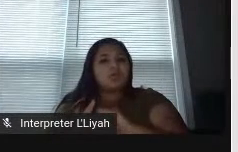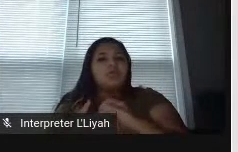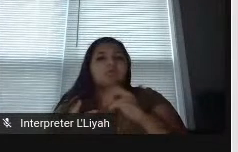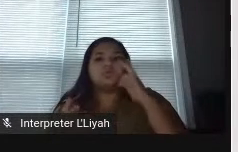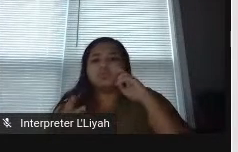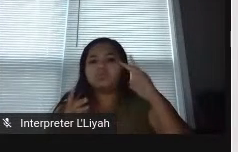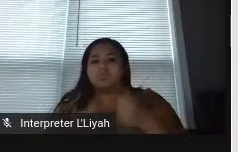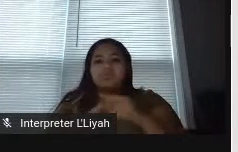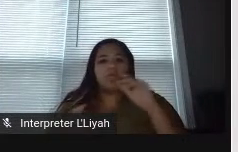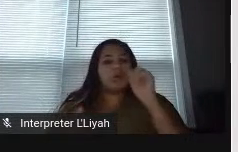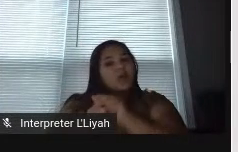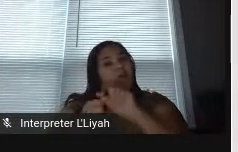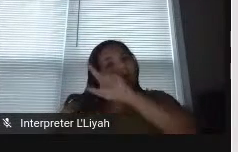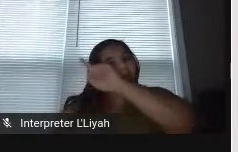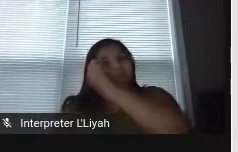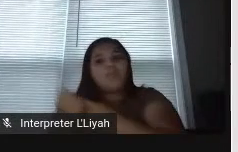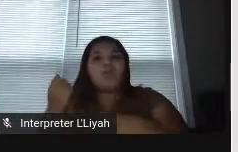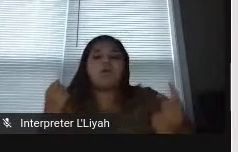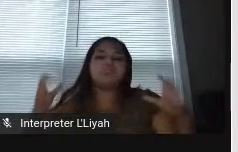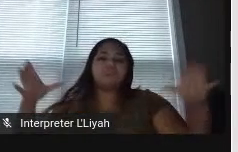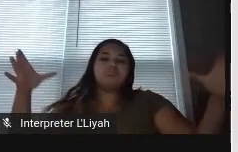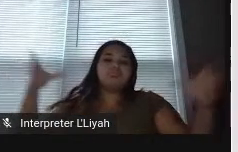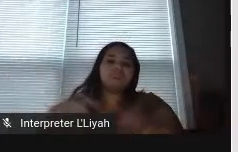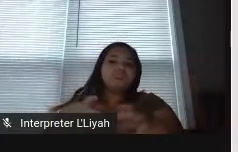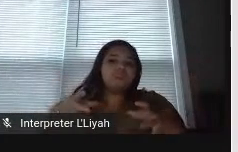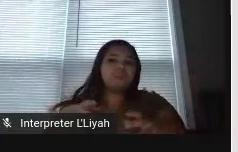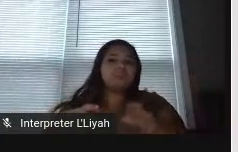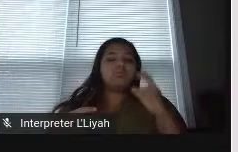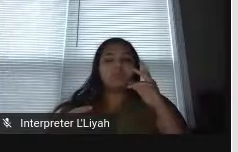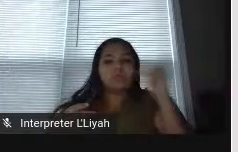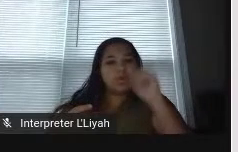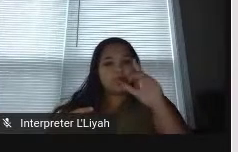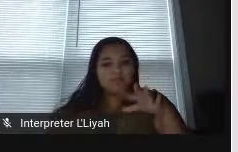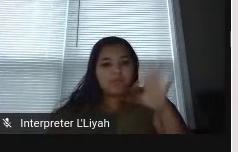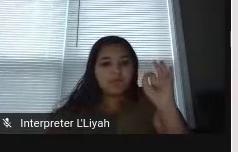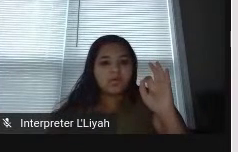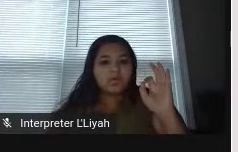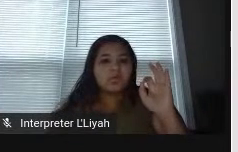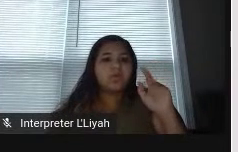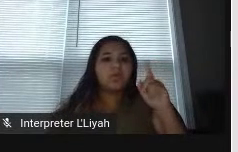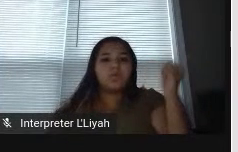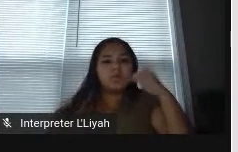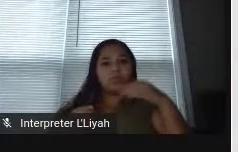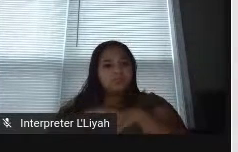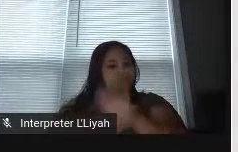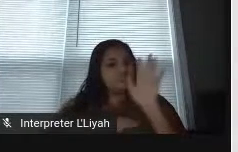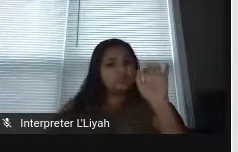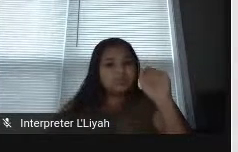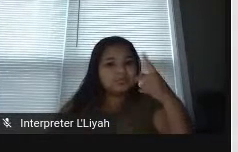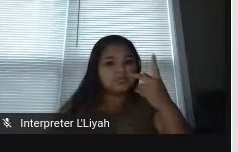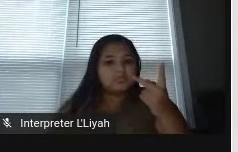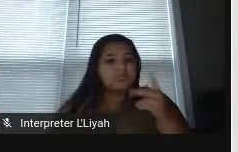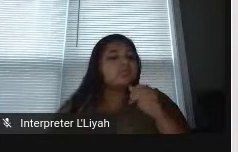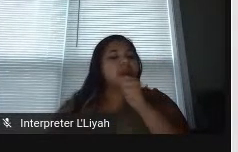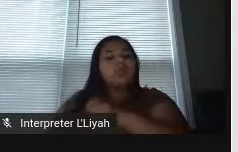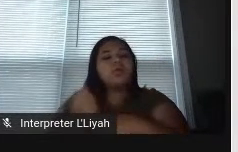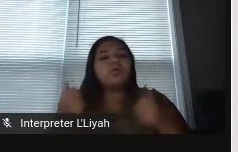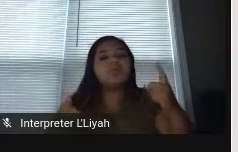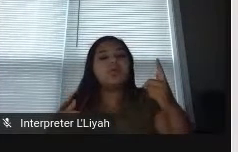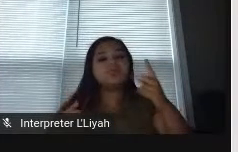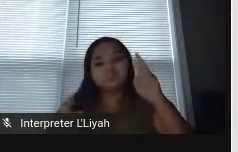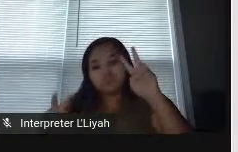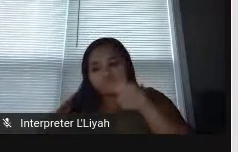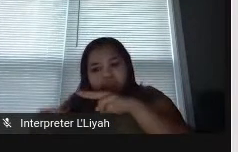So that's when everybody comes together. You evaluate what you found. This is what's going to go into the IEP. Everybody